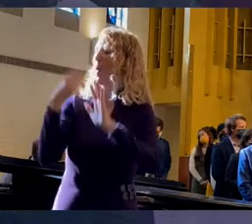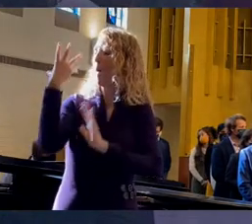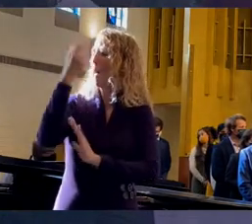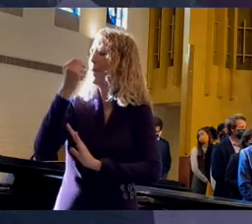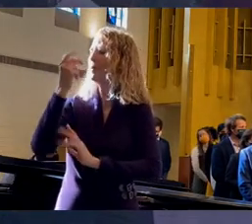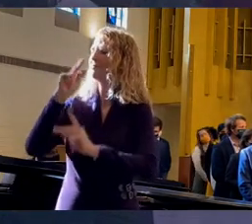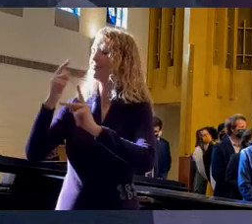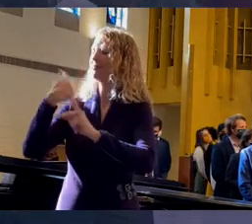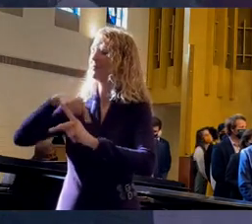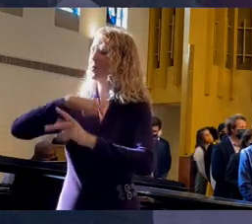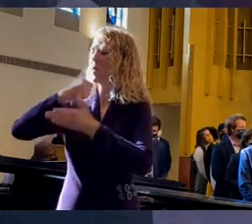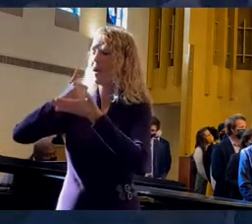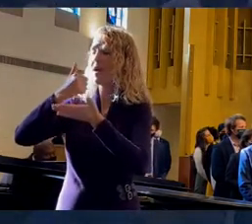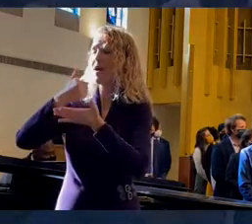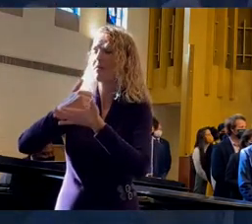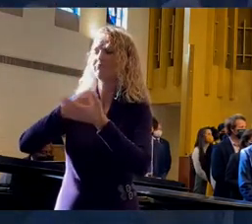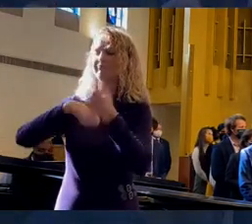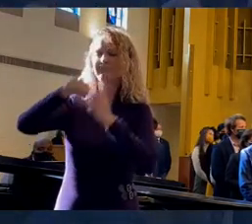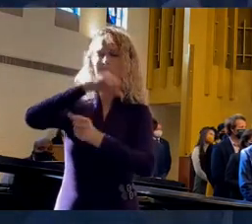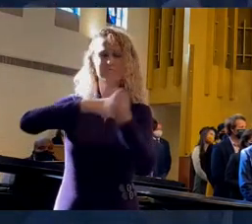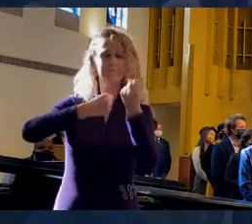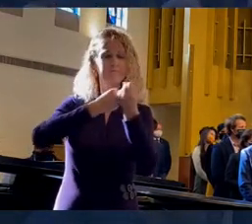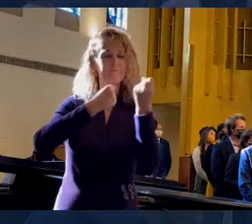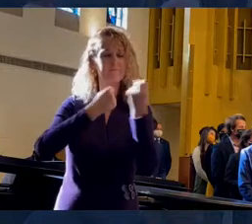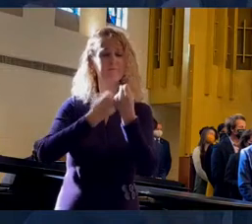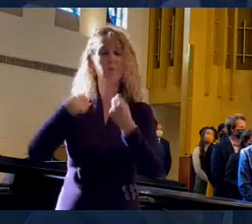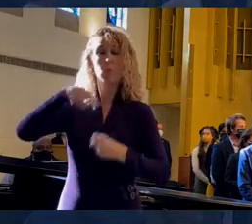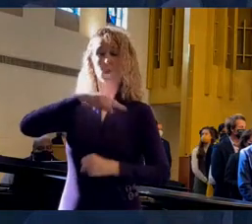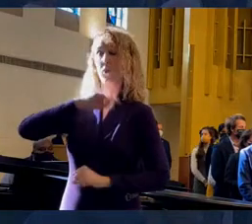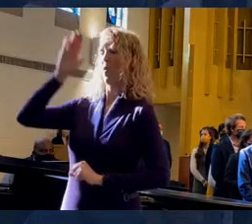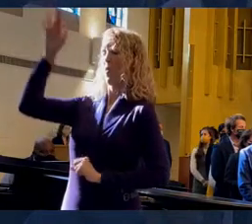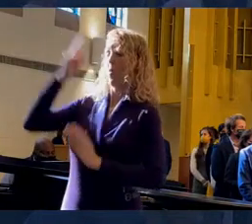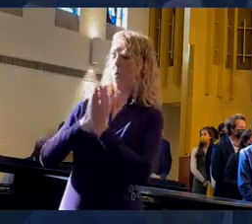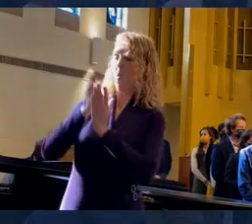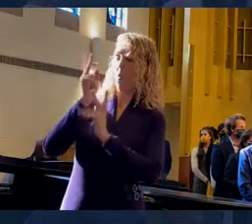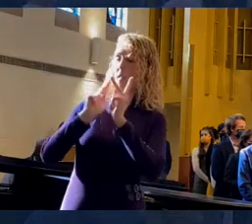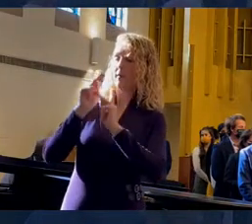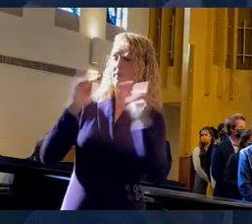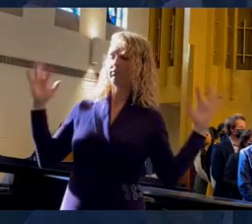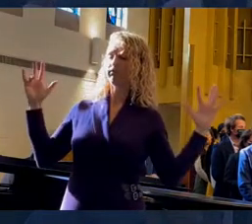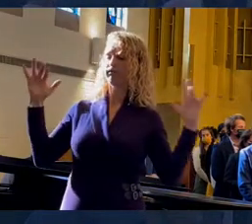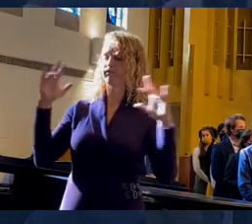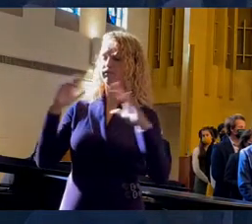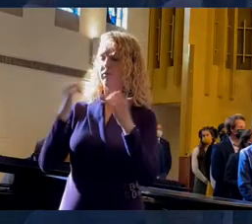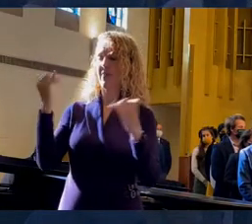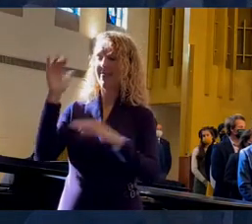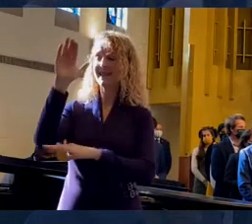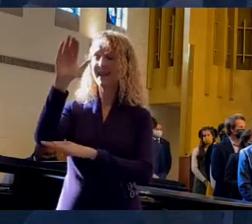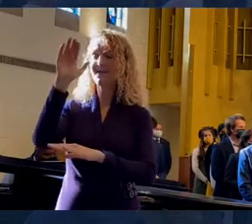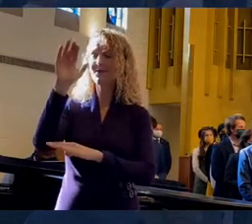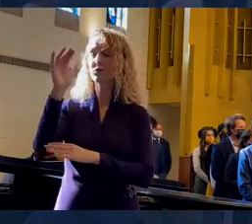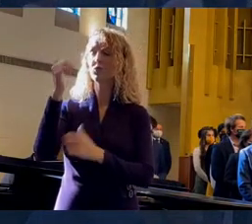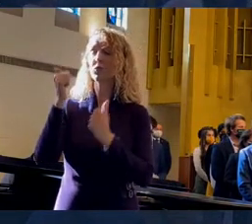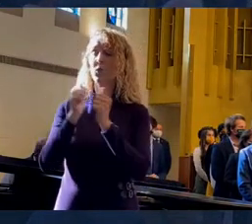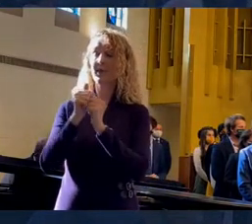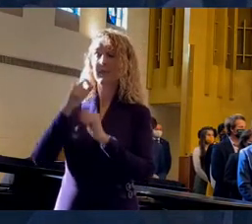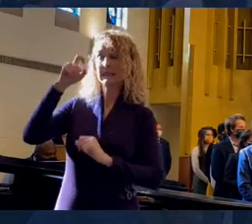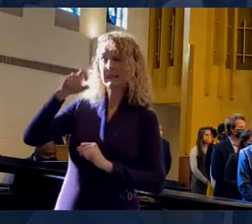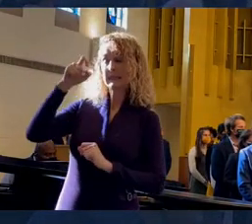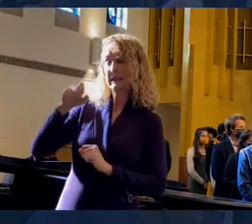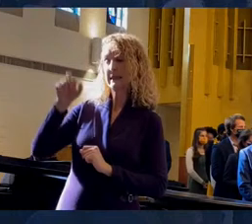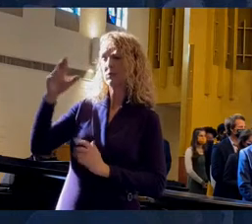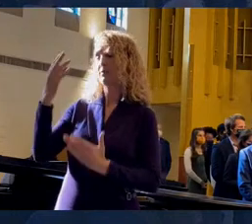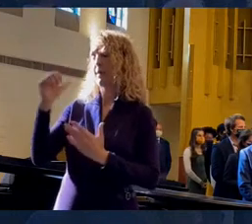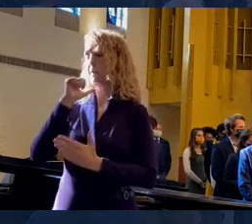help people, to be there for one another. We, your holy people, come together this afternoon with all of our needs, those we have expressed, and those